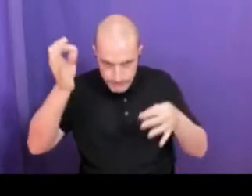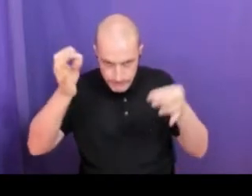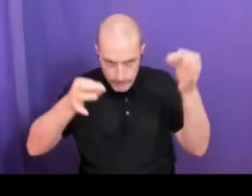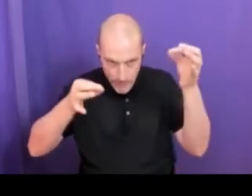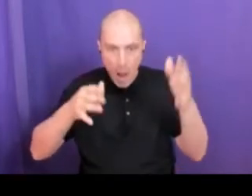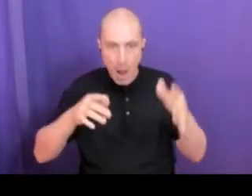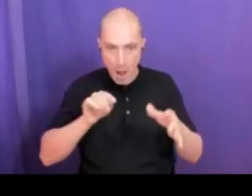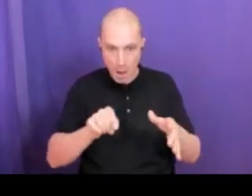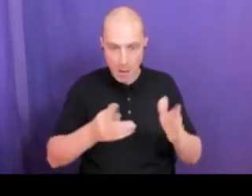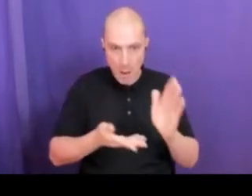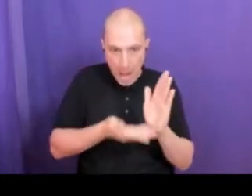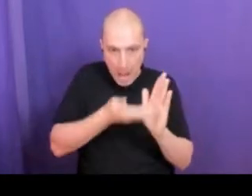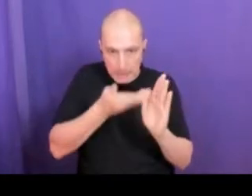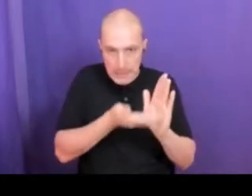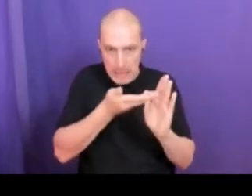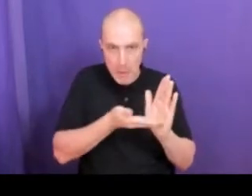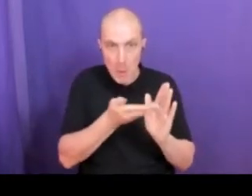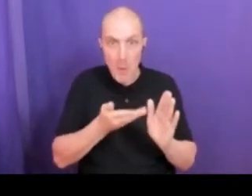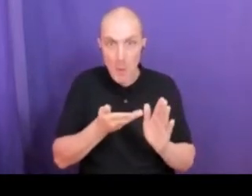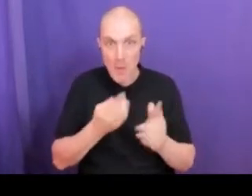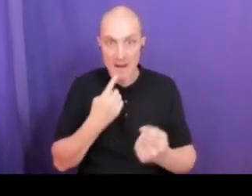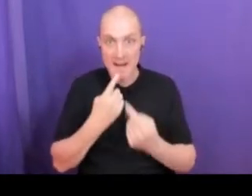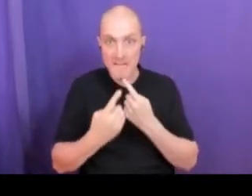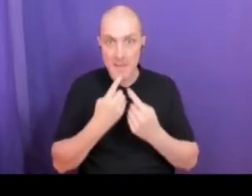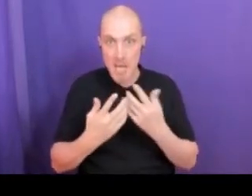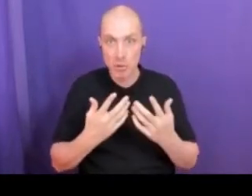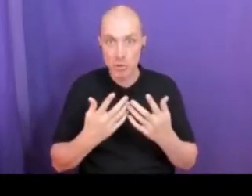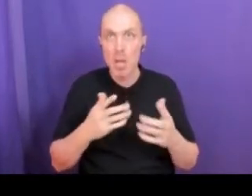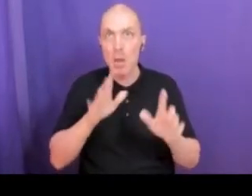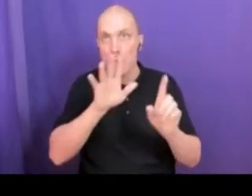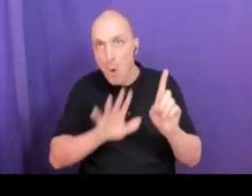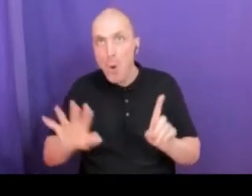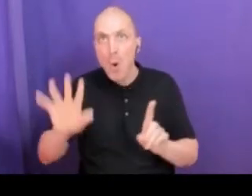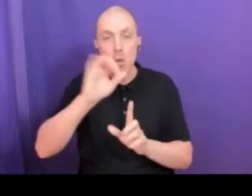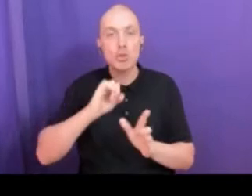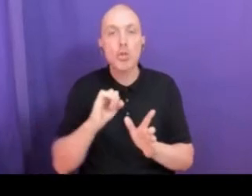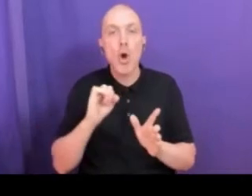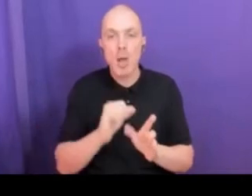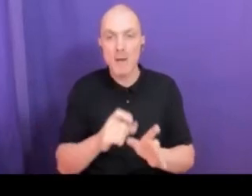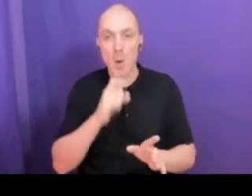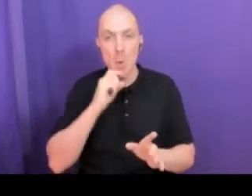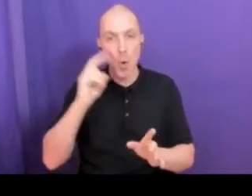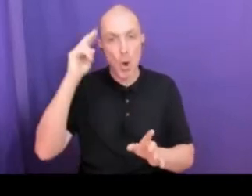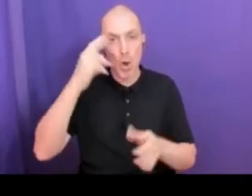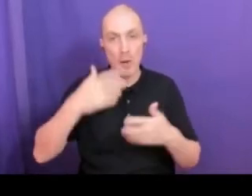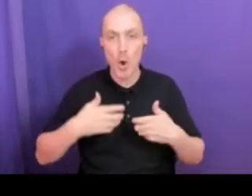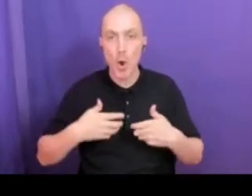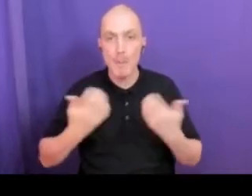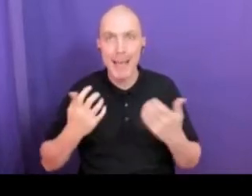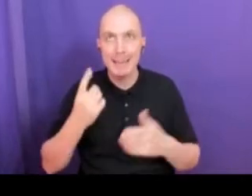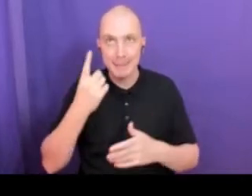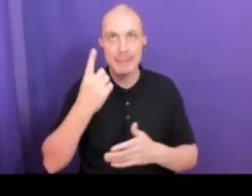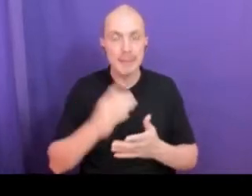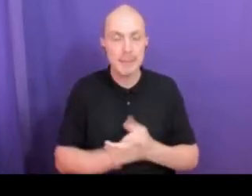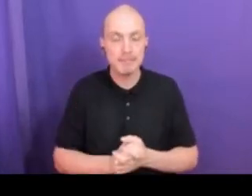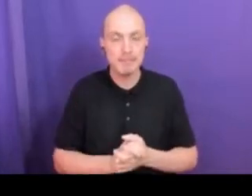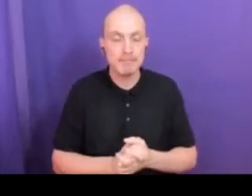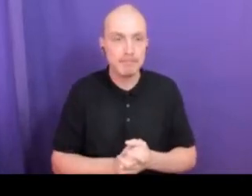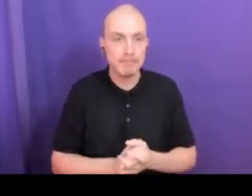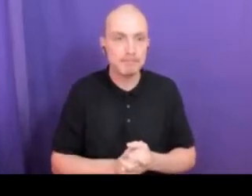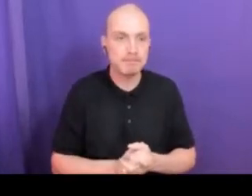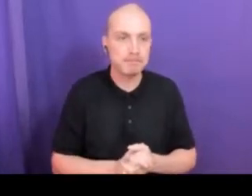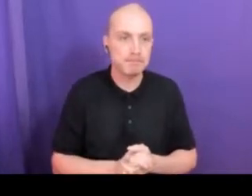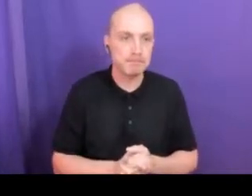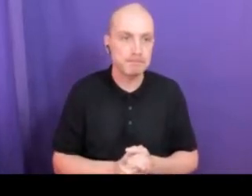data on the current clinical services in Scotland for people with cognitive complaints. I'm just going to